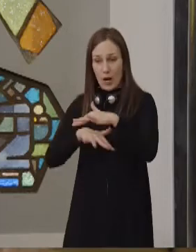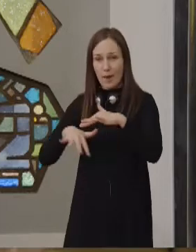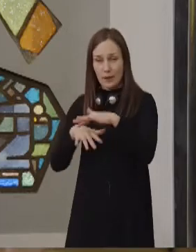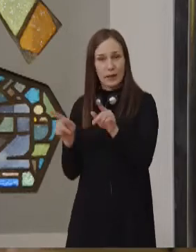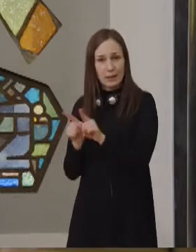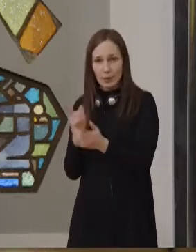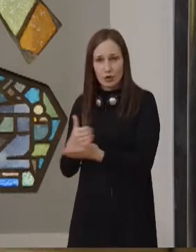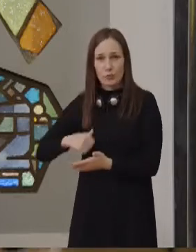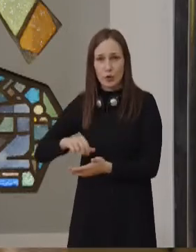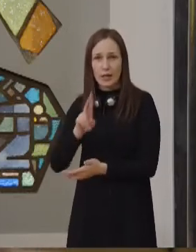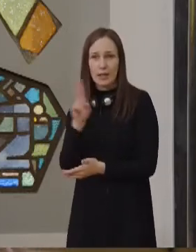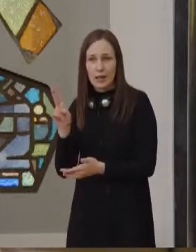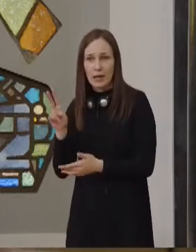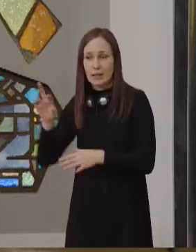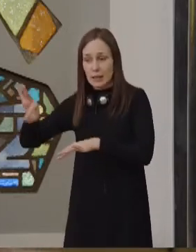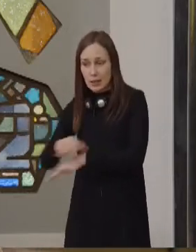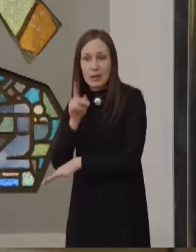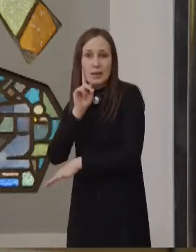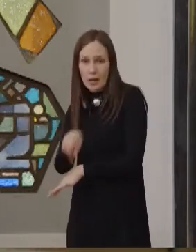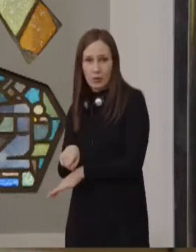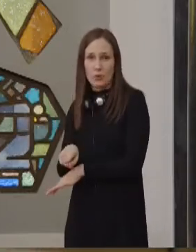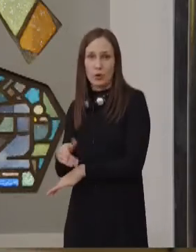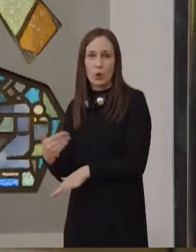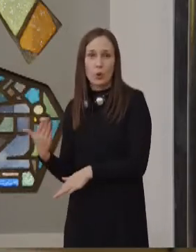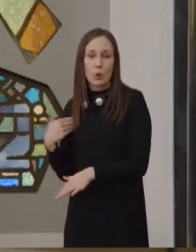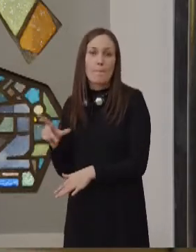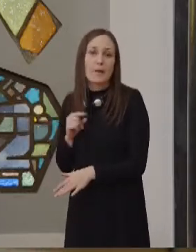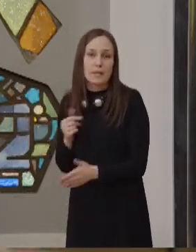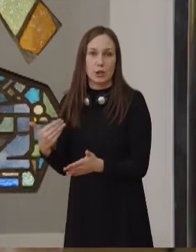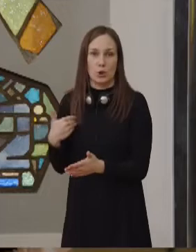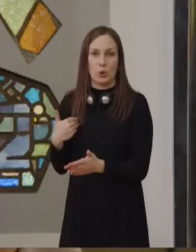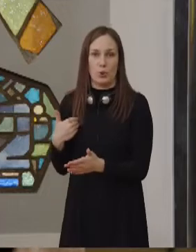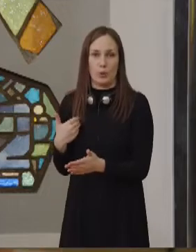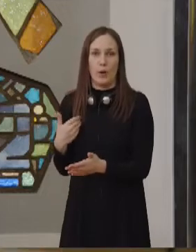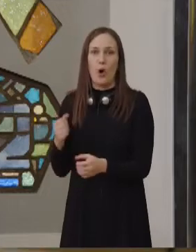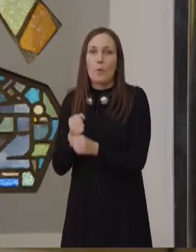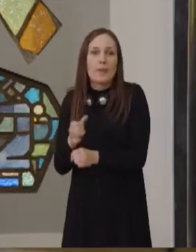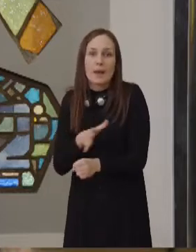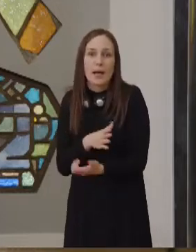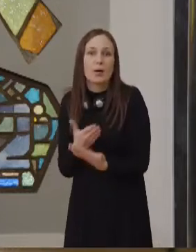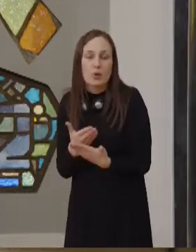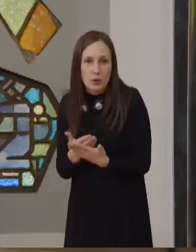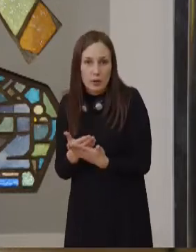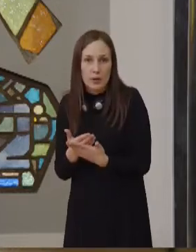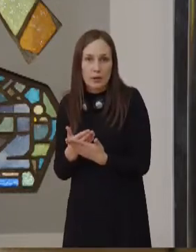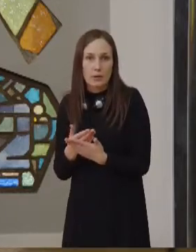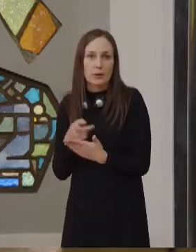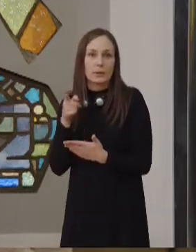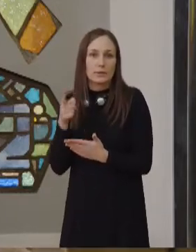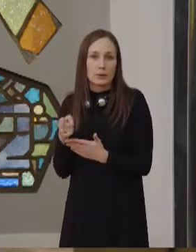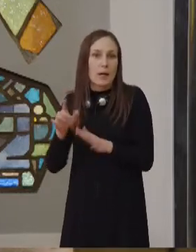In my environment, we have people who don't want to get married. They want to live in partnership, and they cannot do